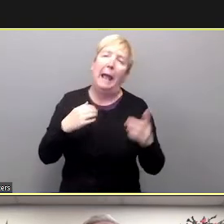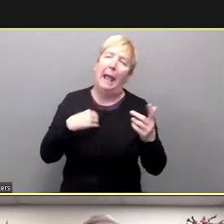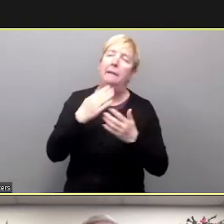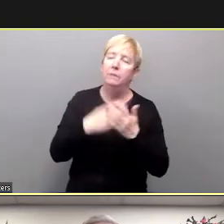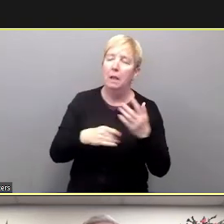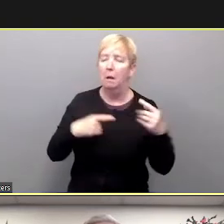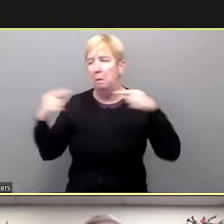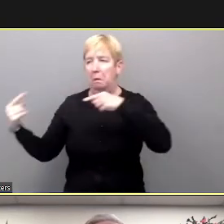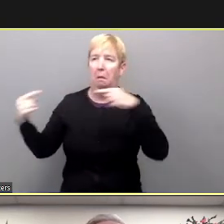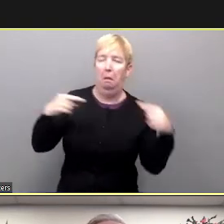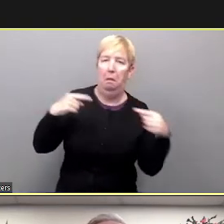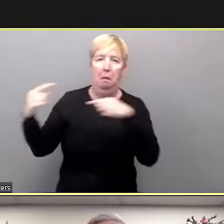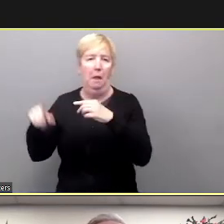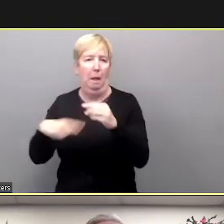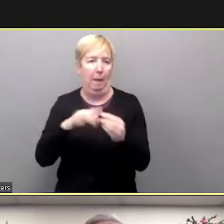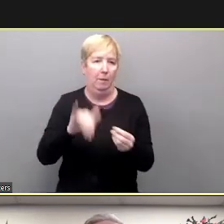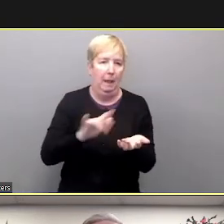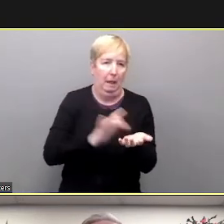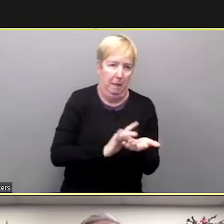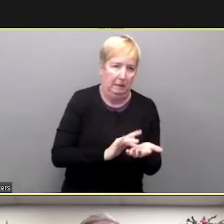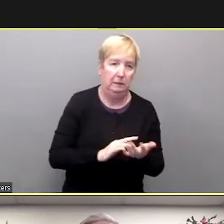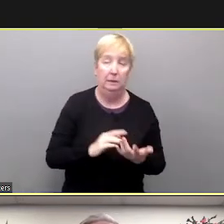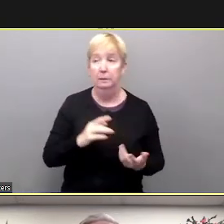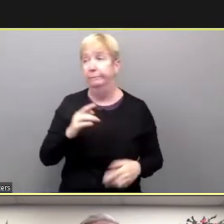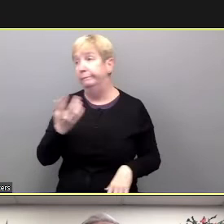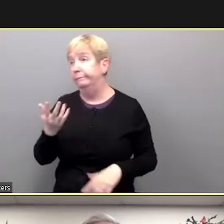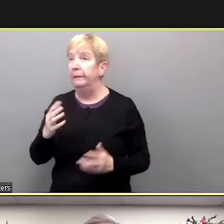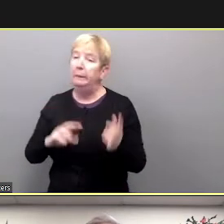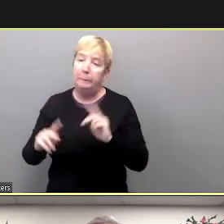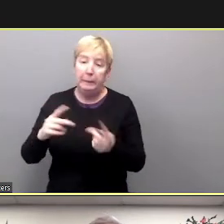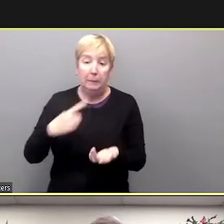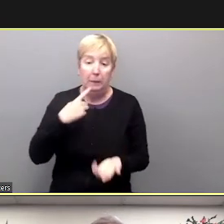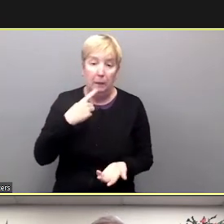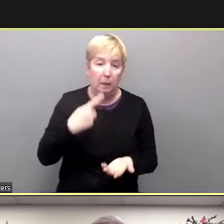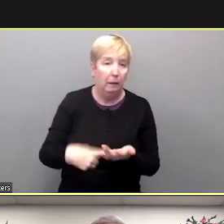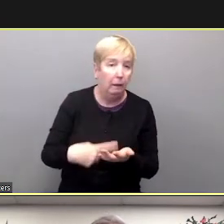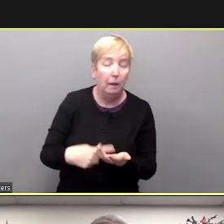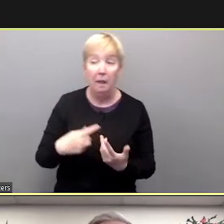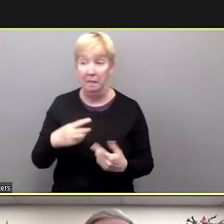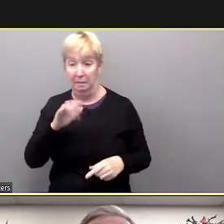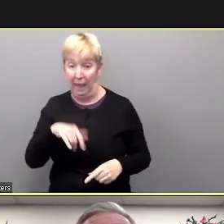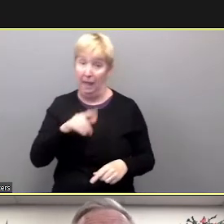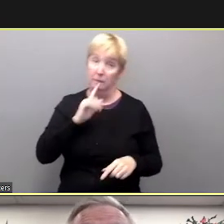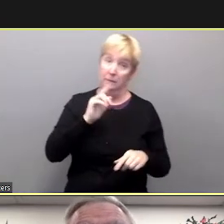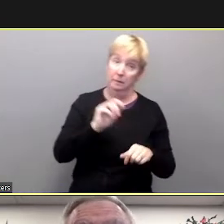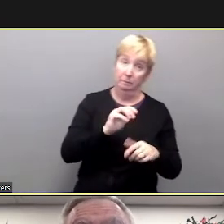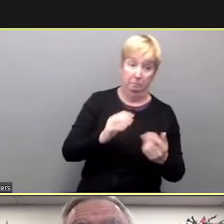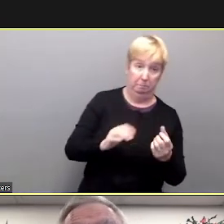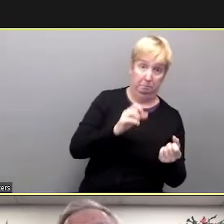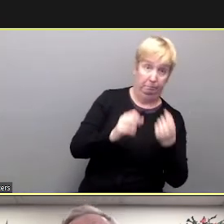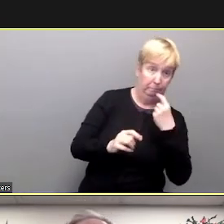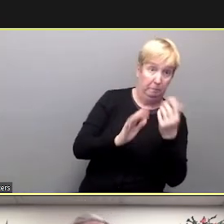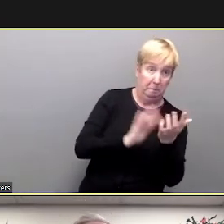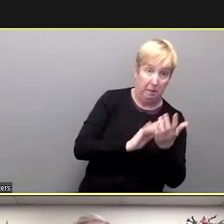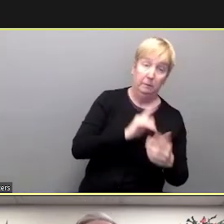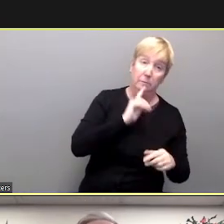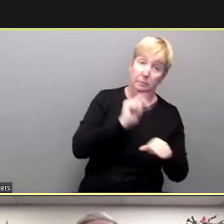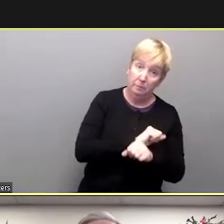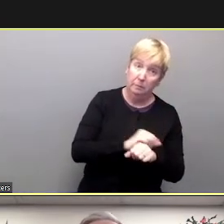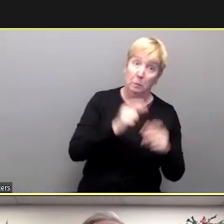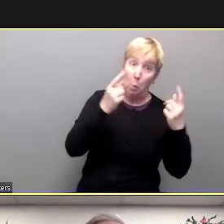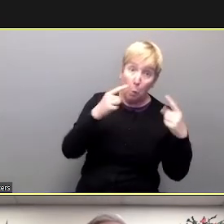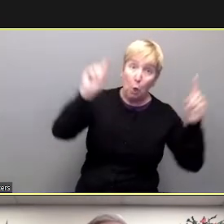literature about whether or not these oral drugs are as effective in preventing infections, but there's